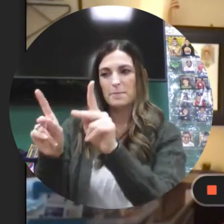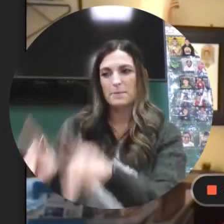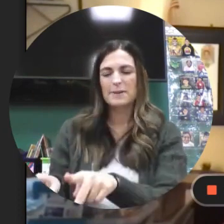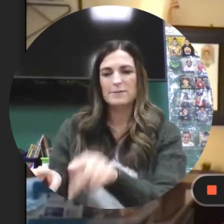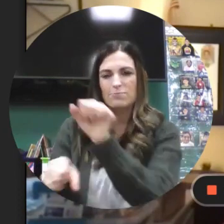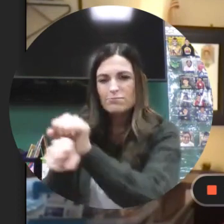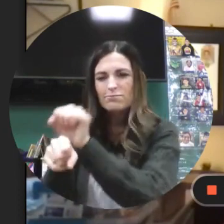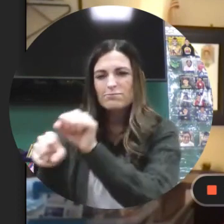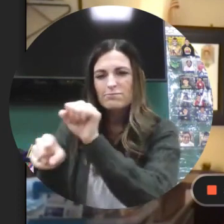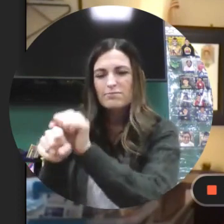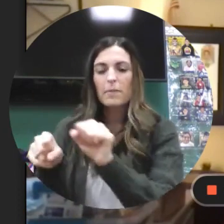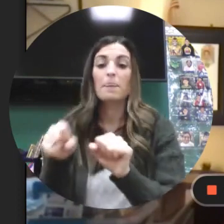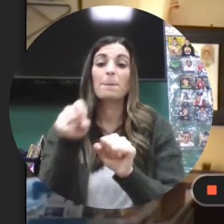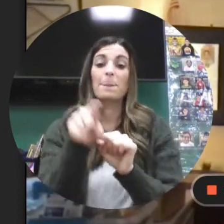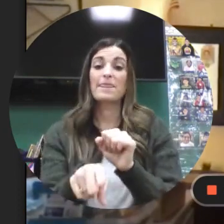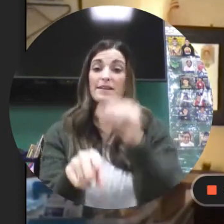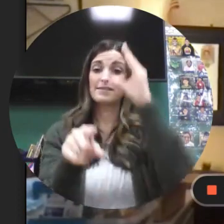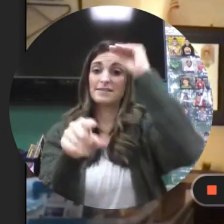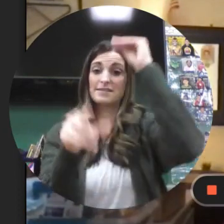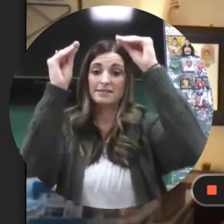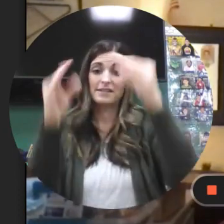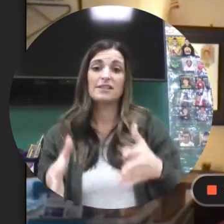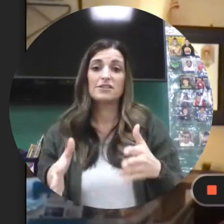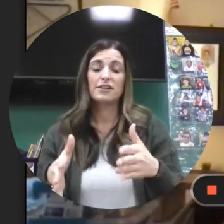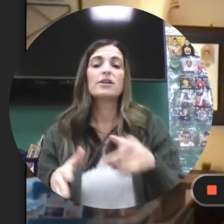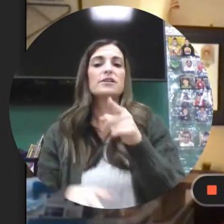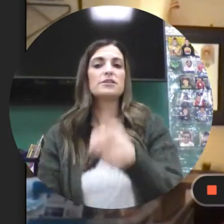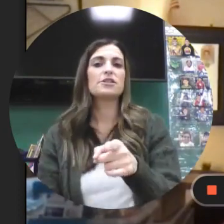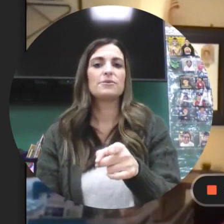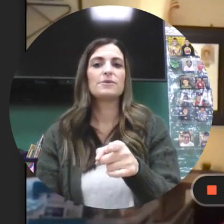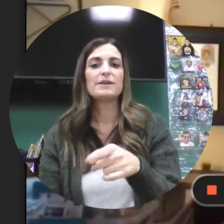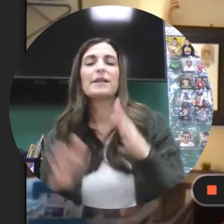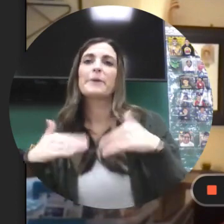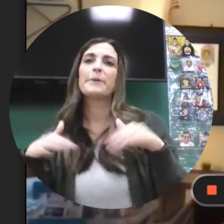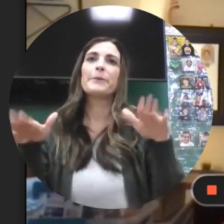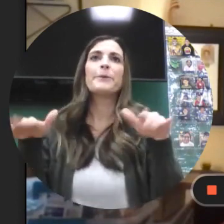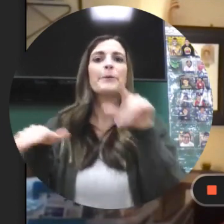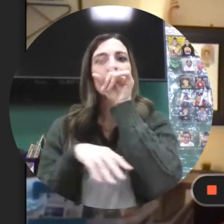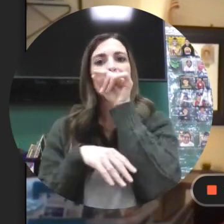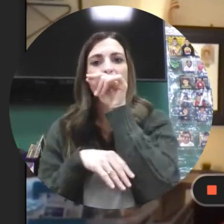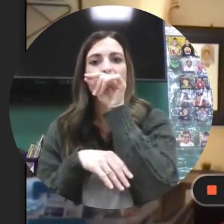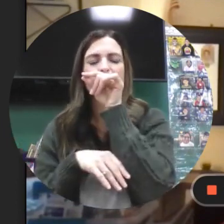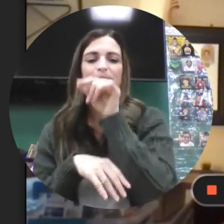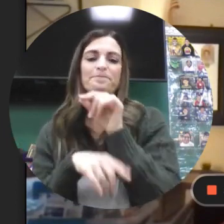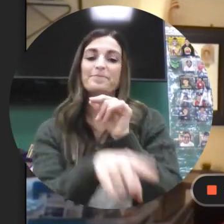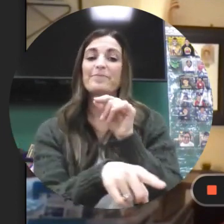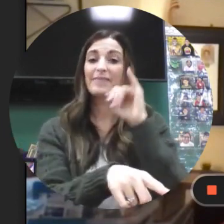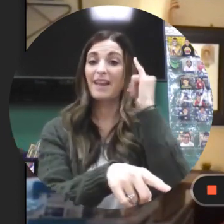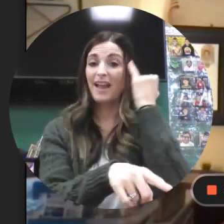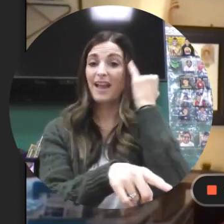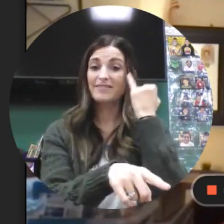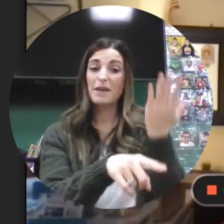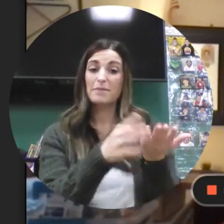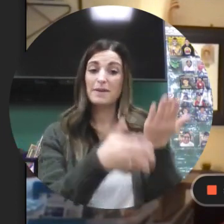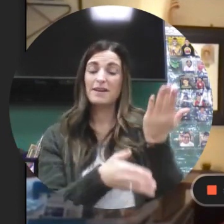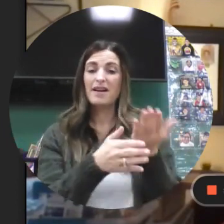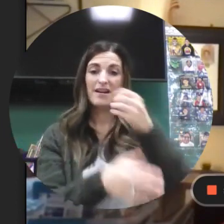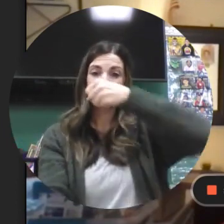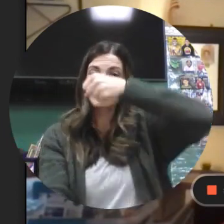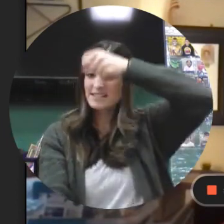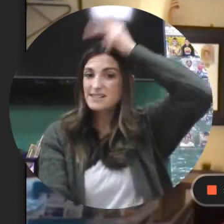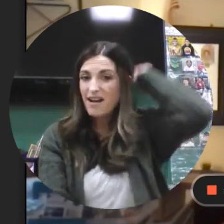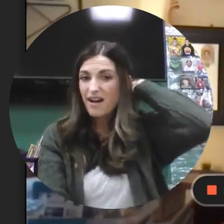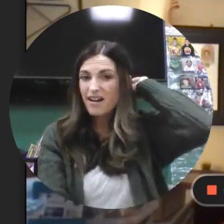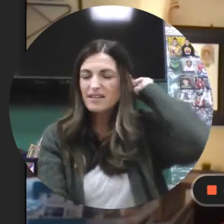Martell would be a hummingbird flittering around the classroom. Iris might be a skunk, friendly, but not always. Leah seemed